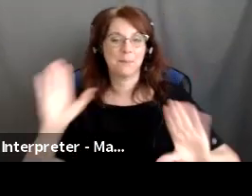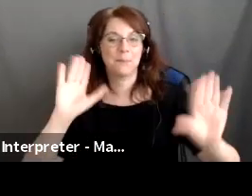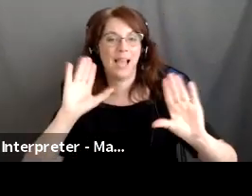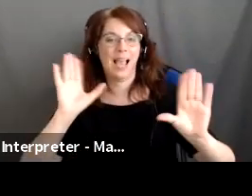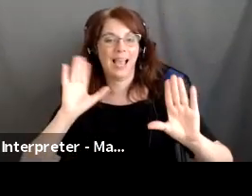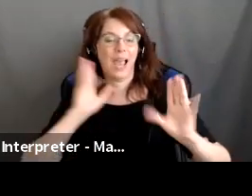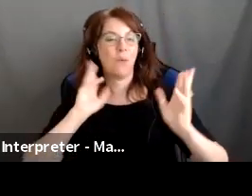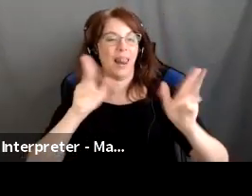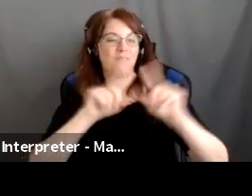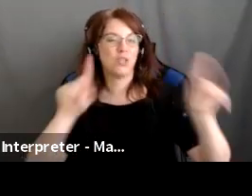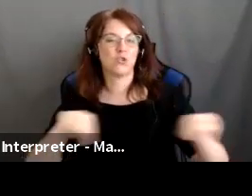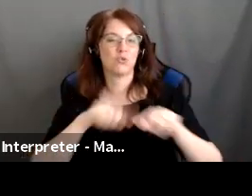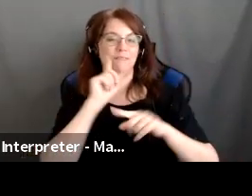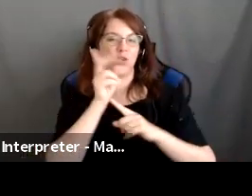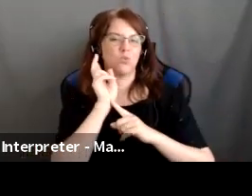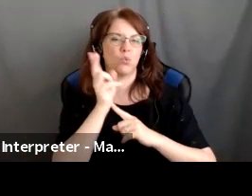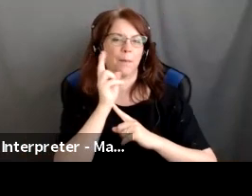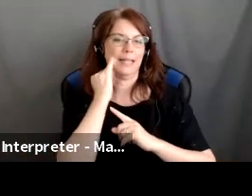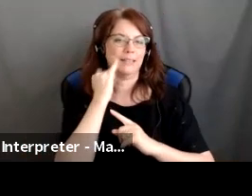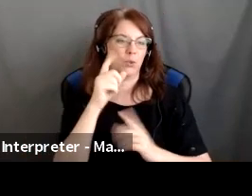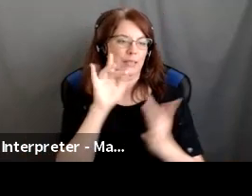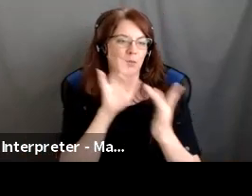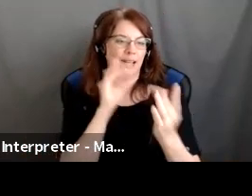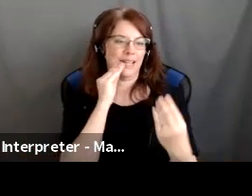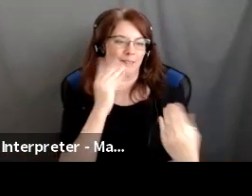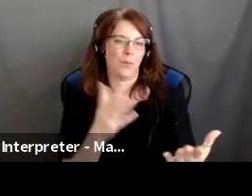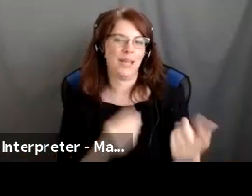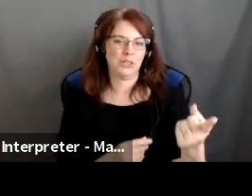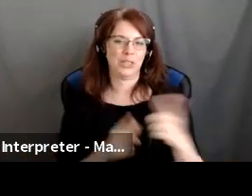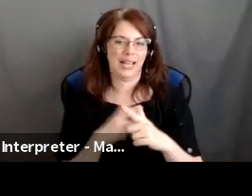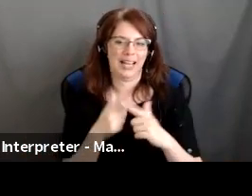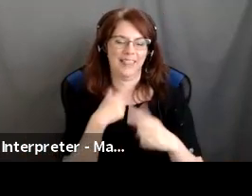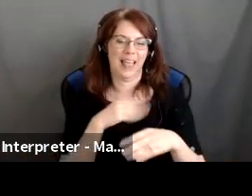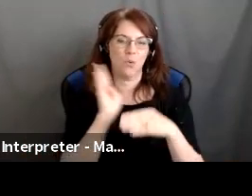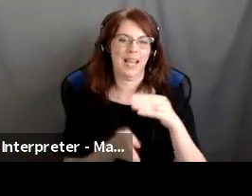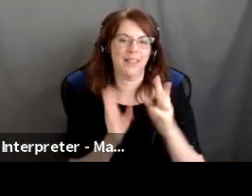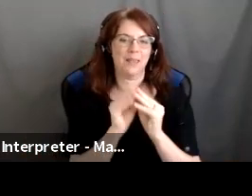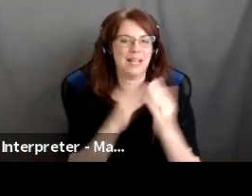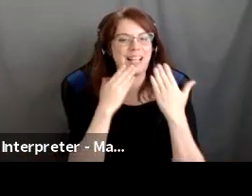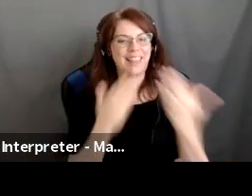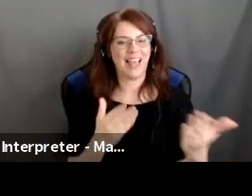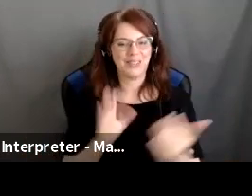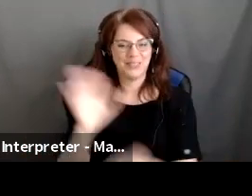leave the screen up for just 2 minutes in case anyone needs that contact information, and then I'll end the meeting. Thank you, guys.